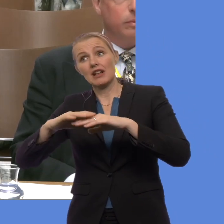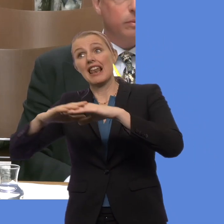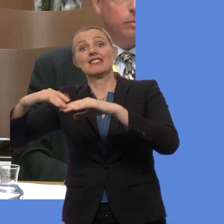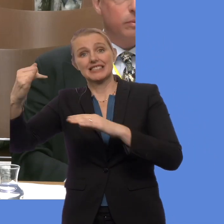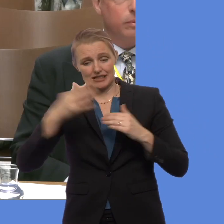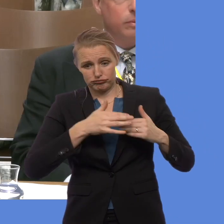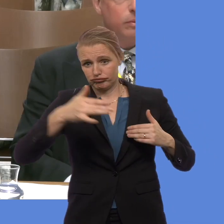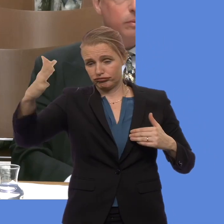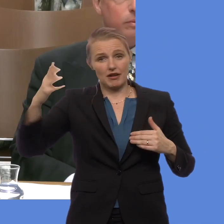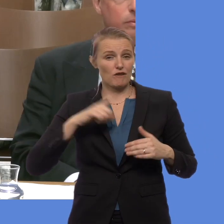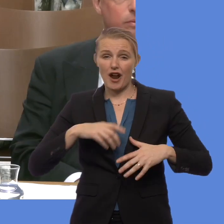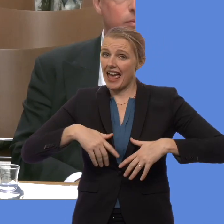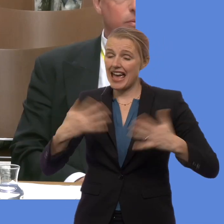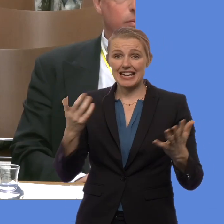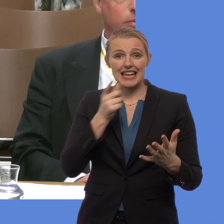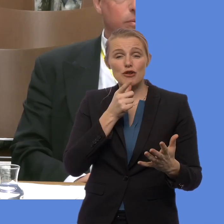of any age.